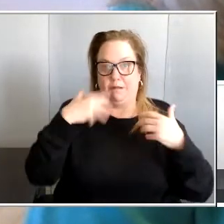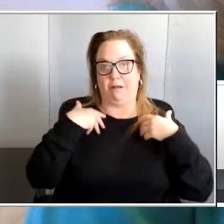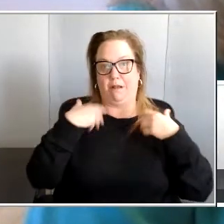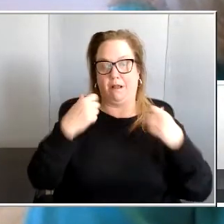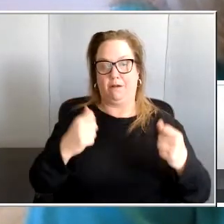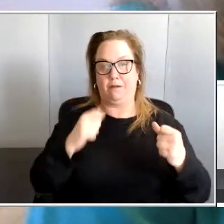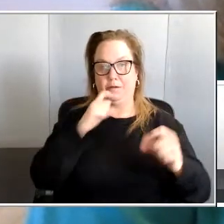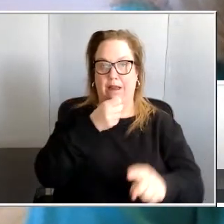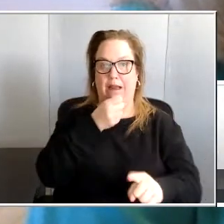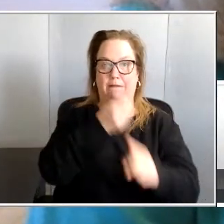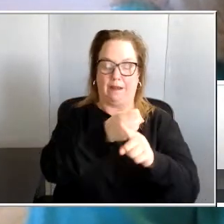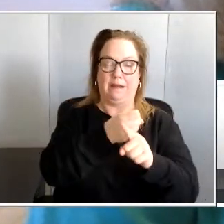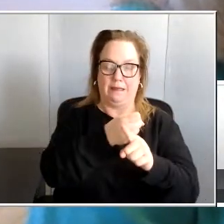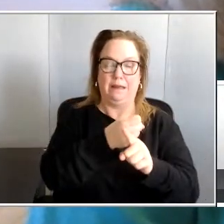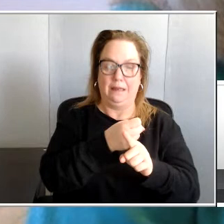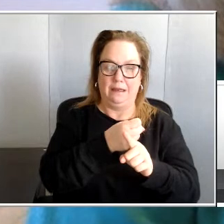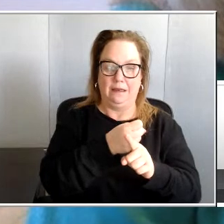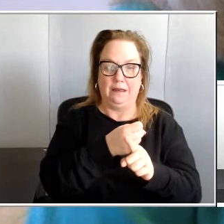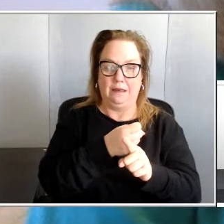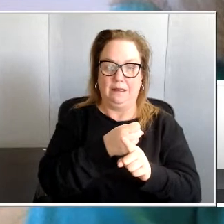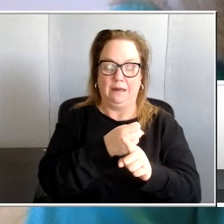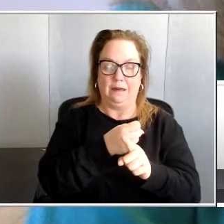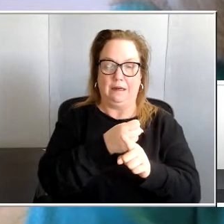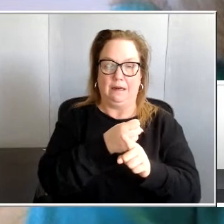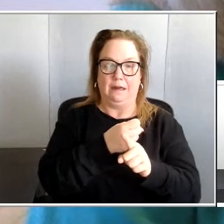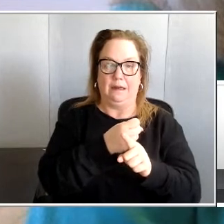really affected, but I